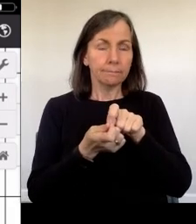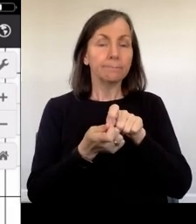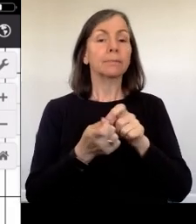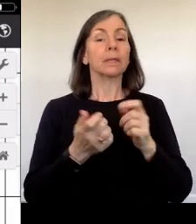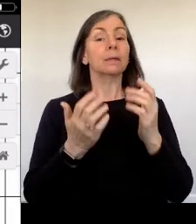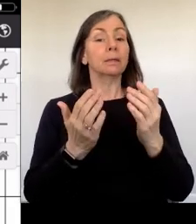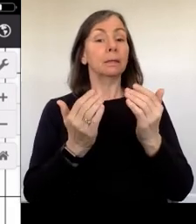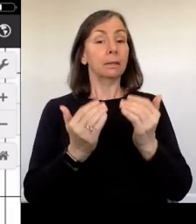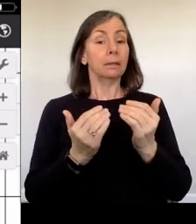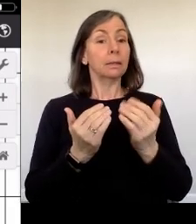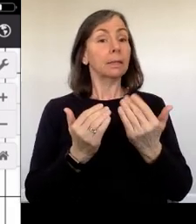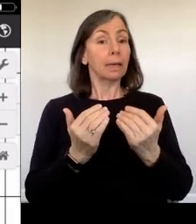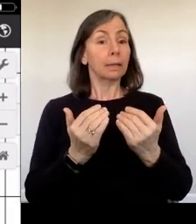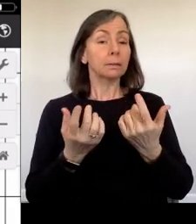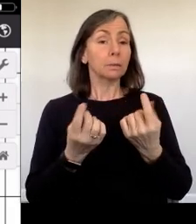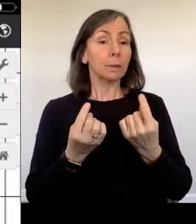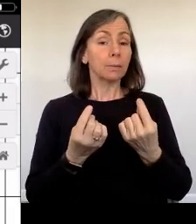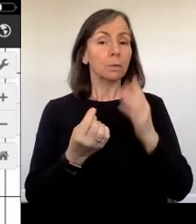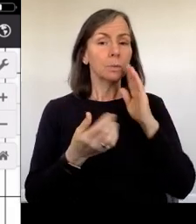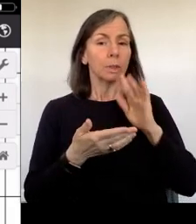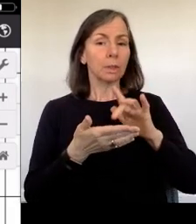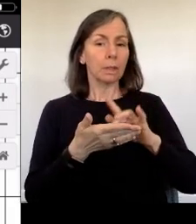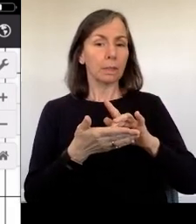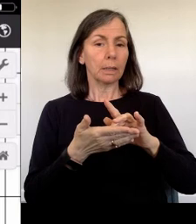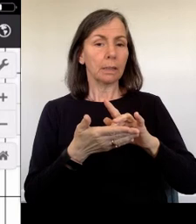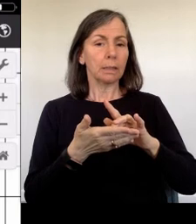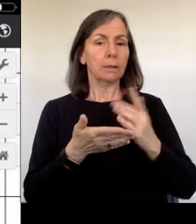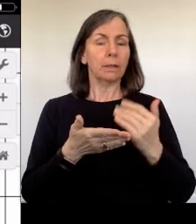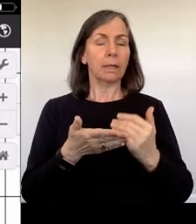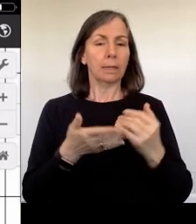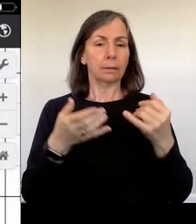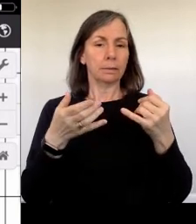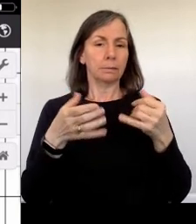And then I'm going to click the next line.